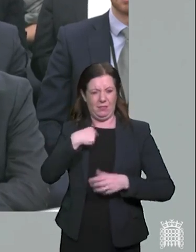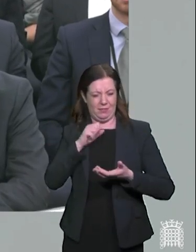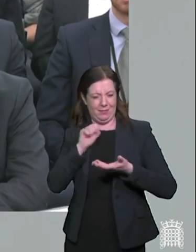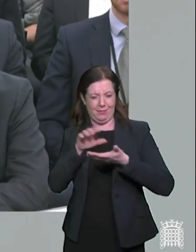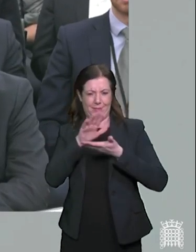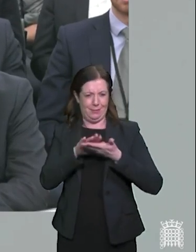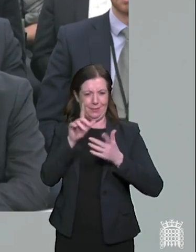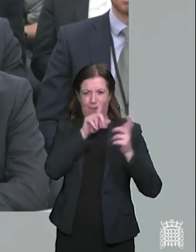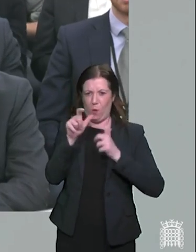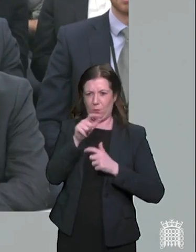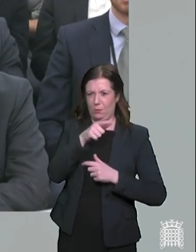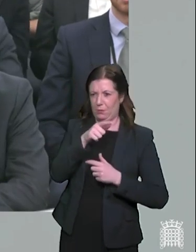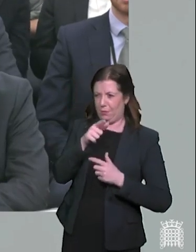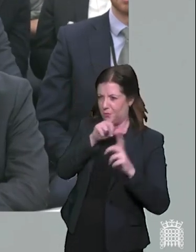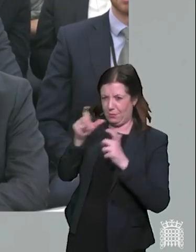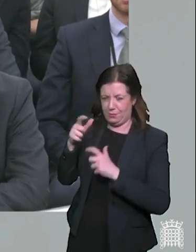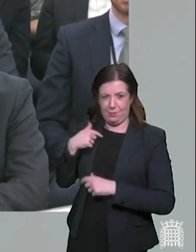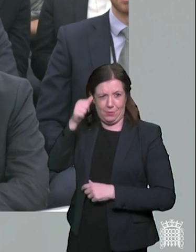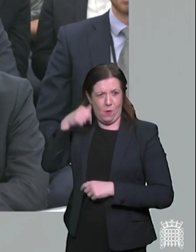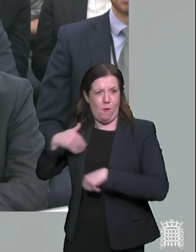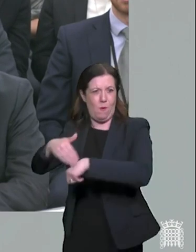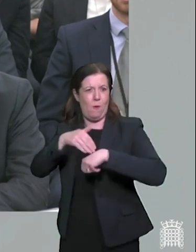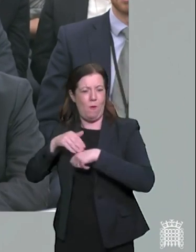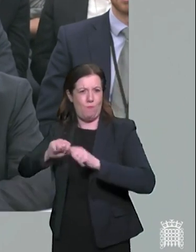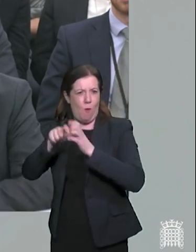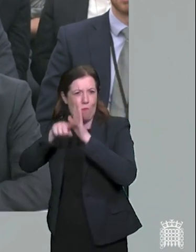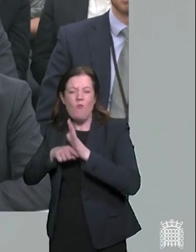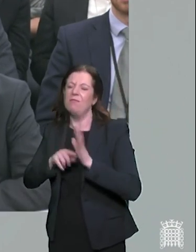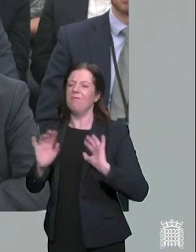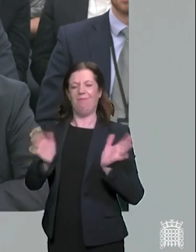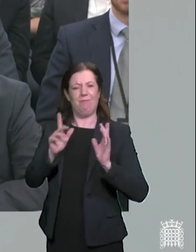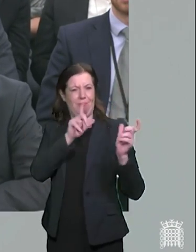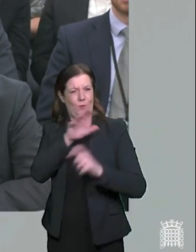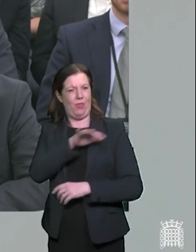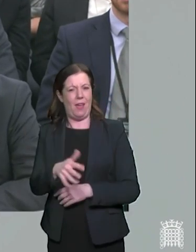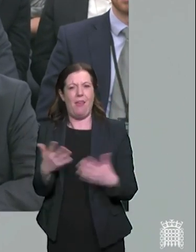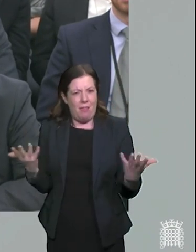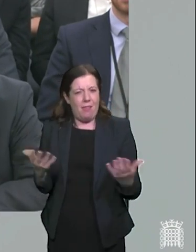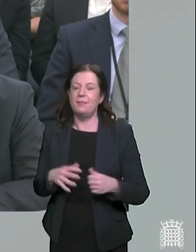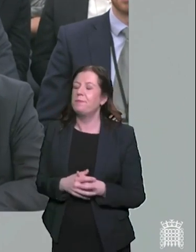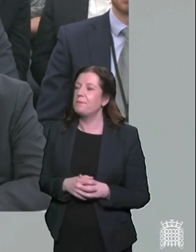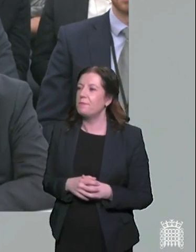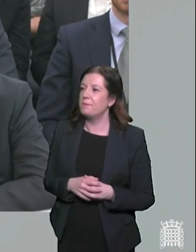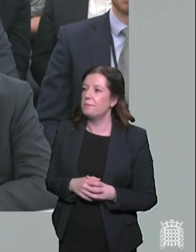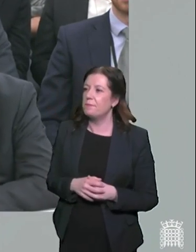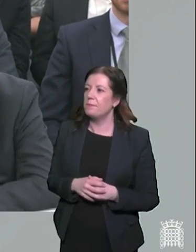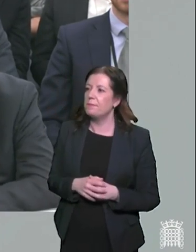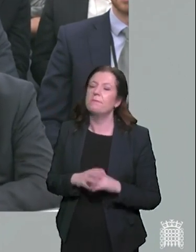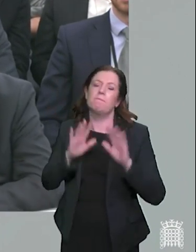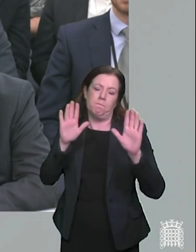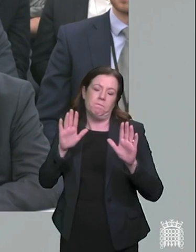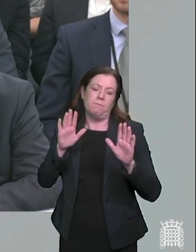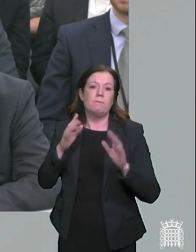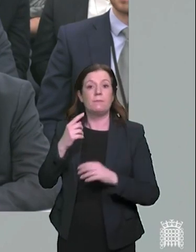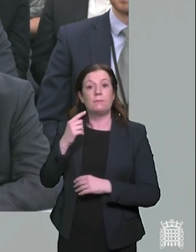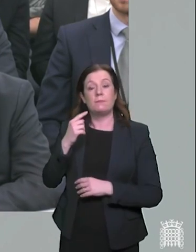unauthorised gatherings in the presence of an official photographer. Then I went on to say, most important of all, if it was obvious to me that these events